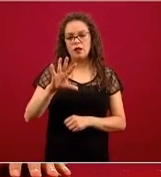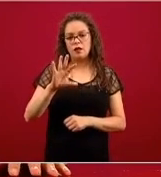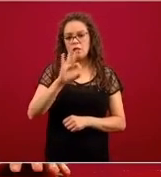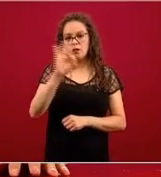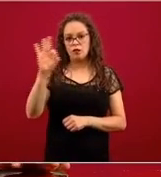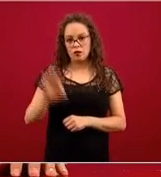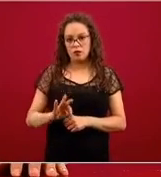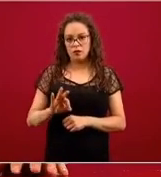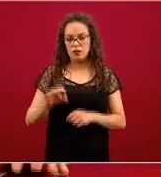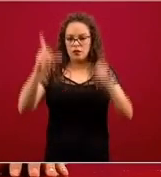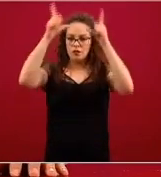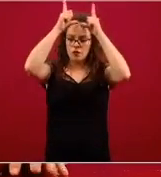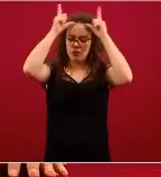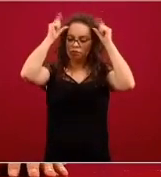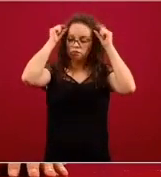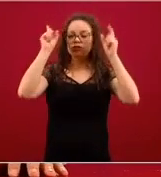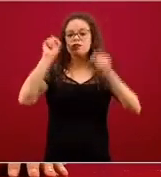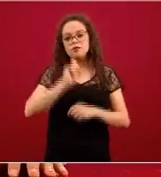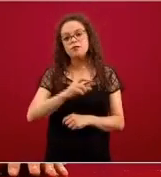been doctors,